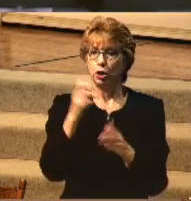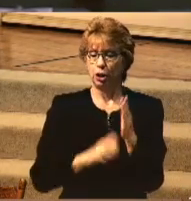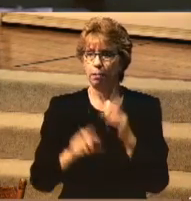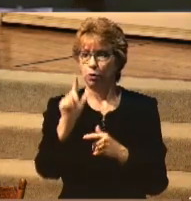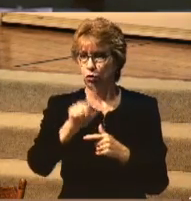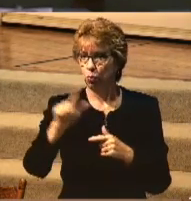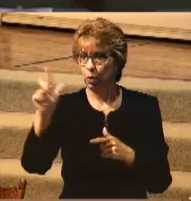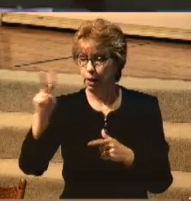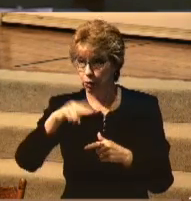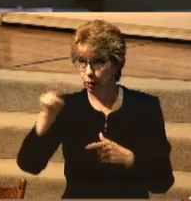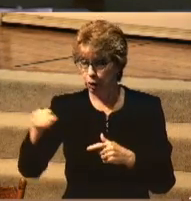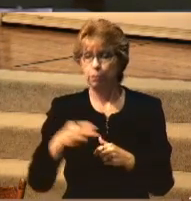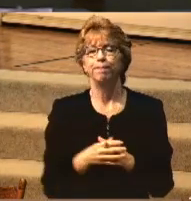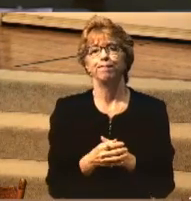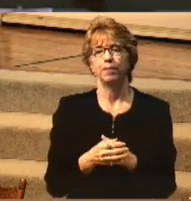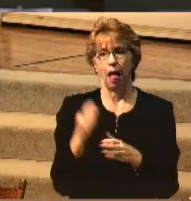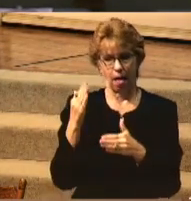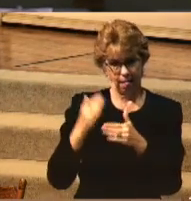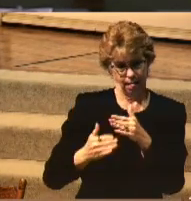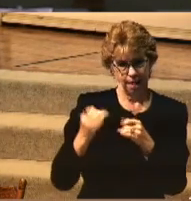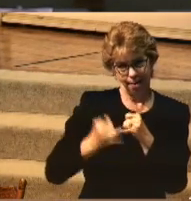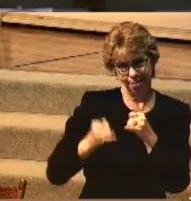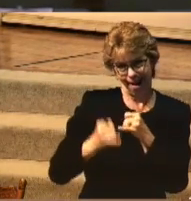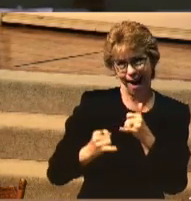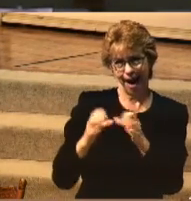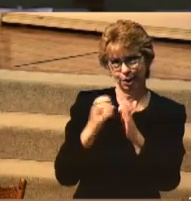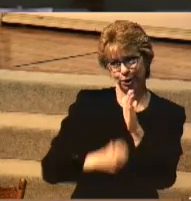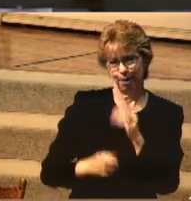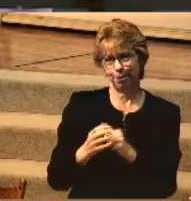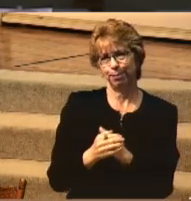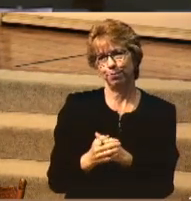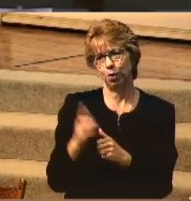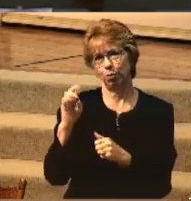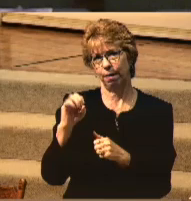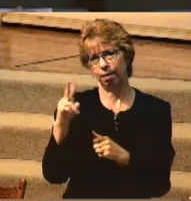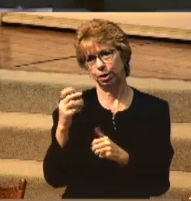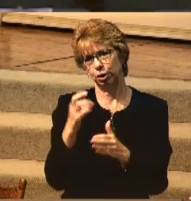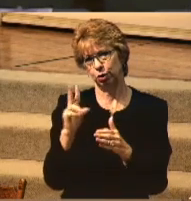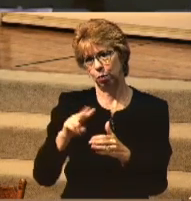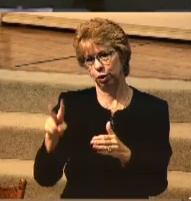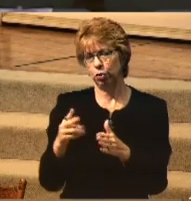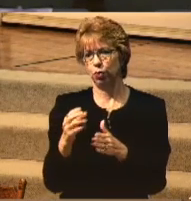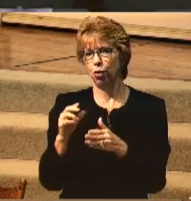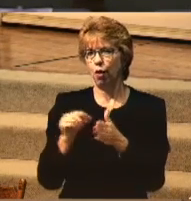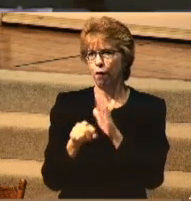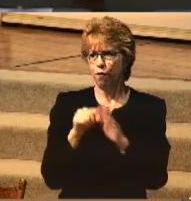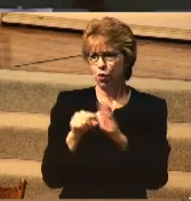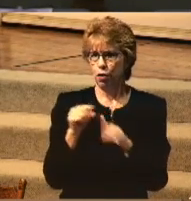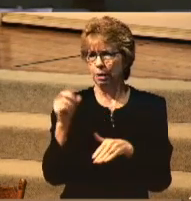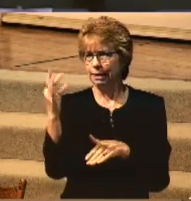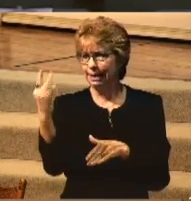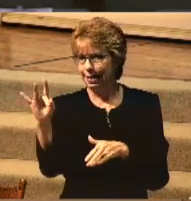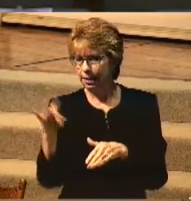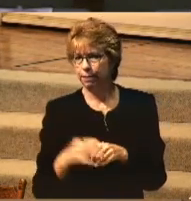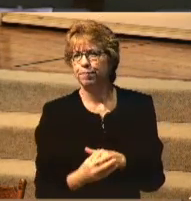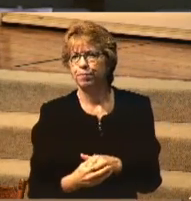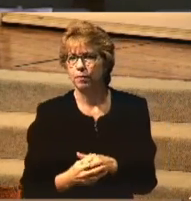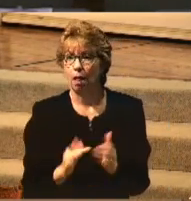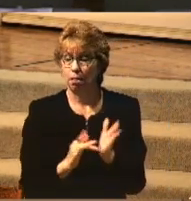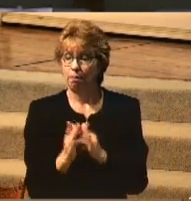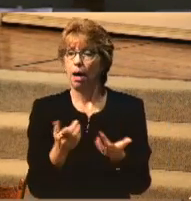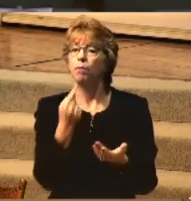last chapter of the book of Revelation. Revelation 22 and verse 18. The Bible